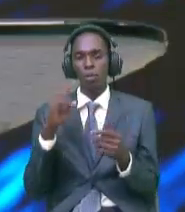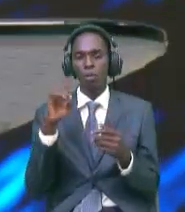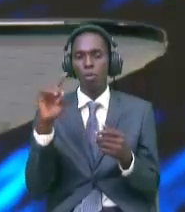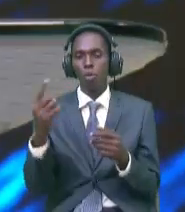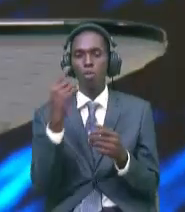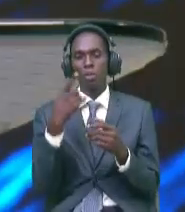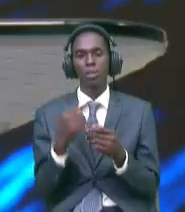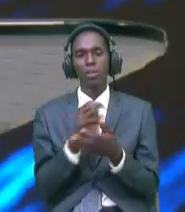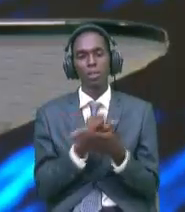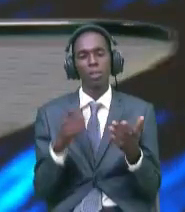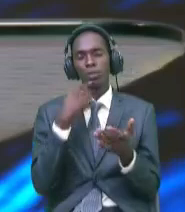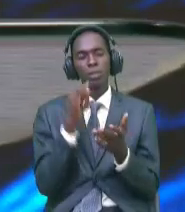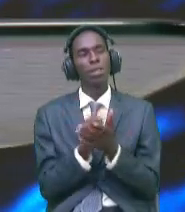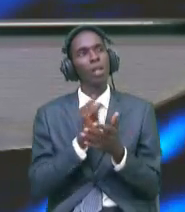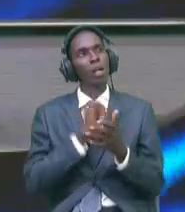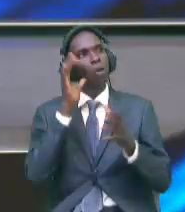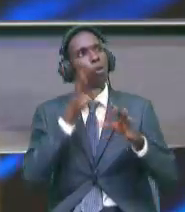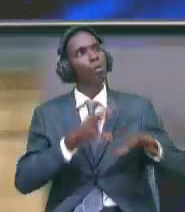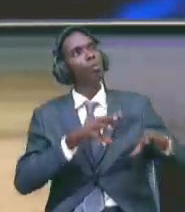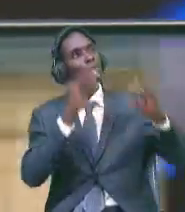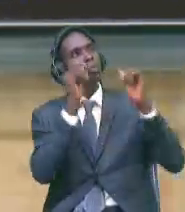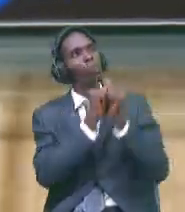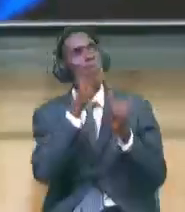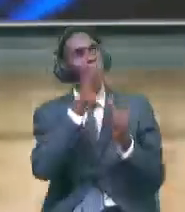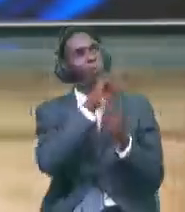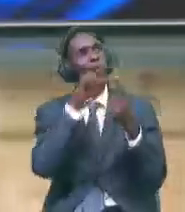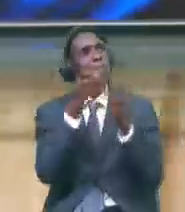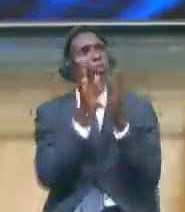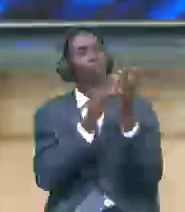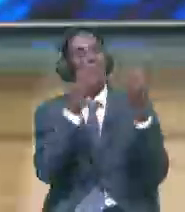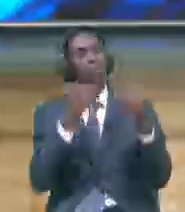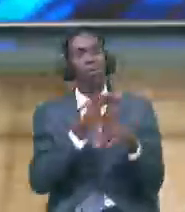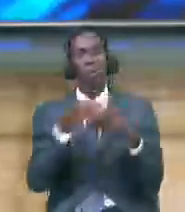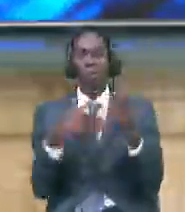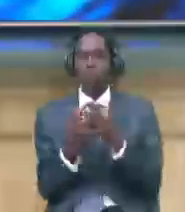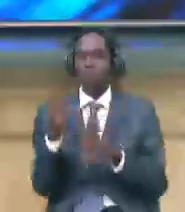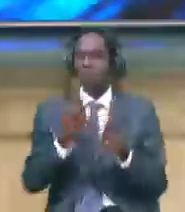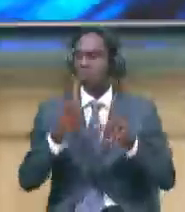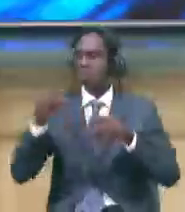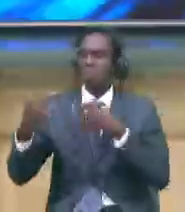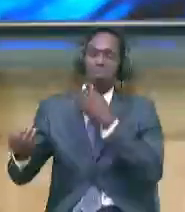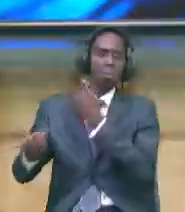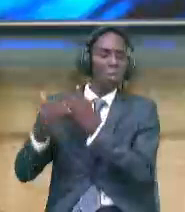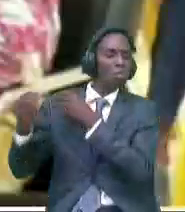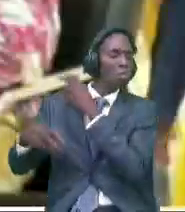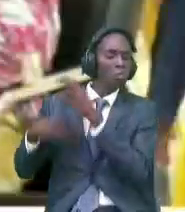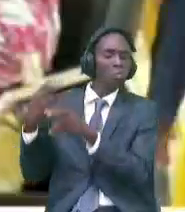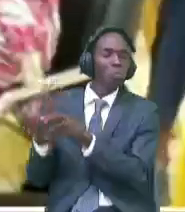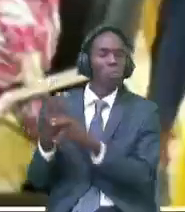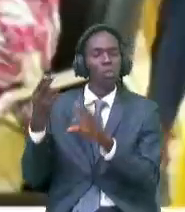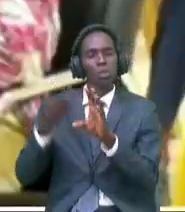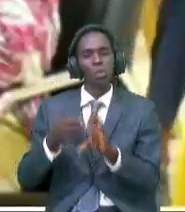going to go with him when he comes, and all the other people that left behind, what joy do we have?